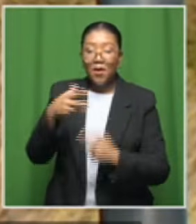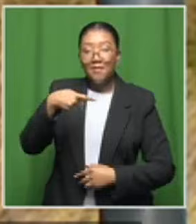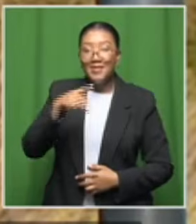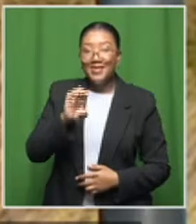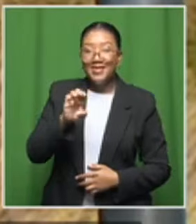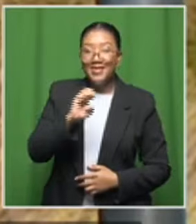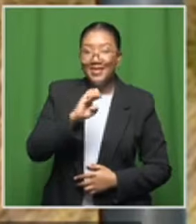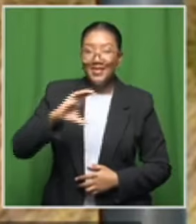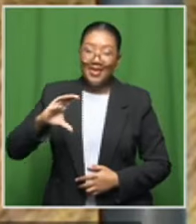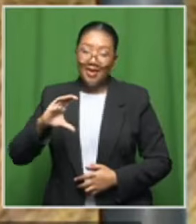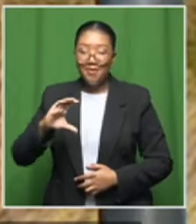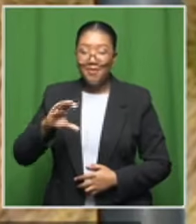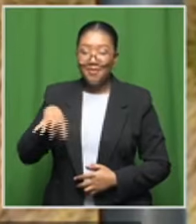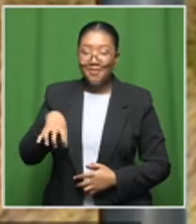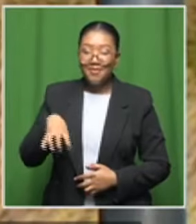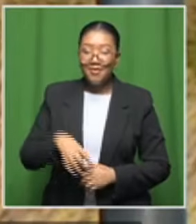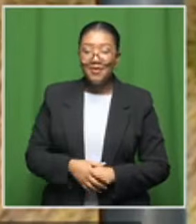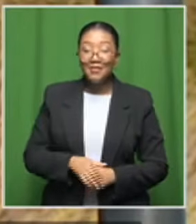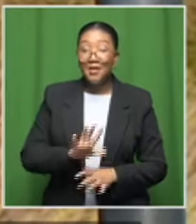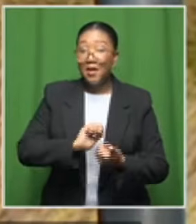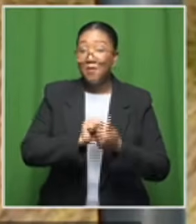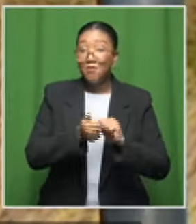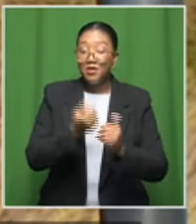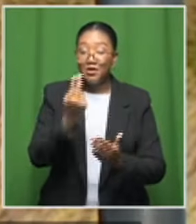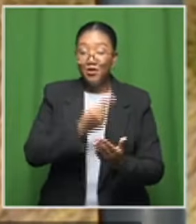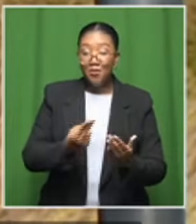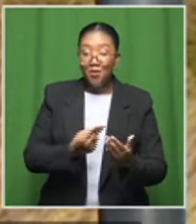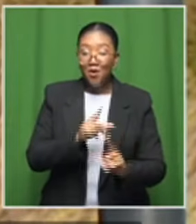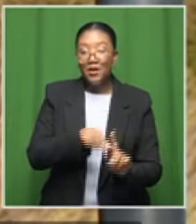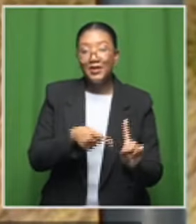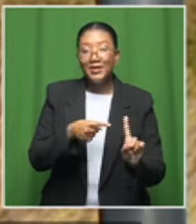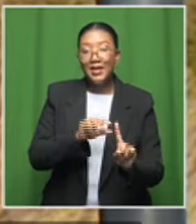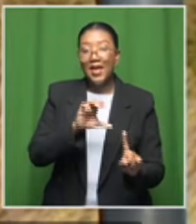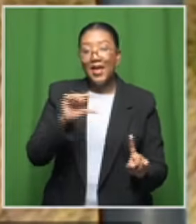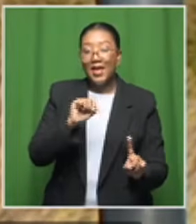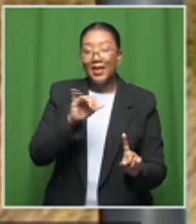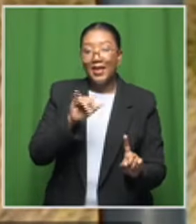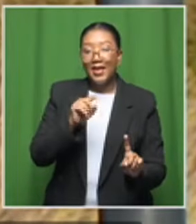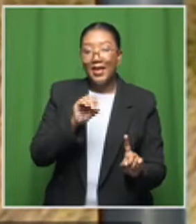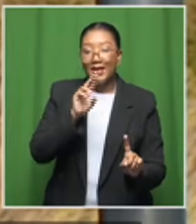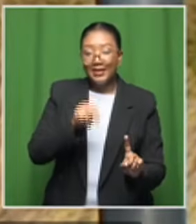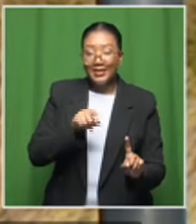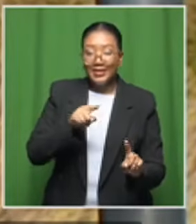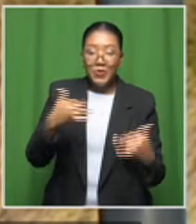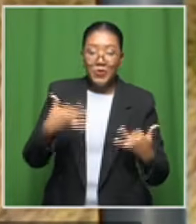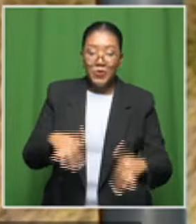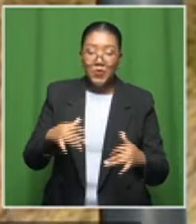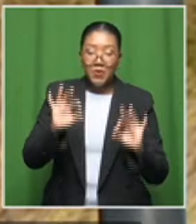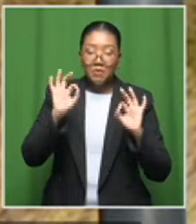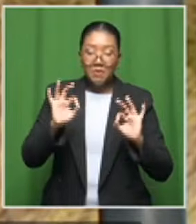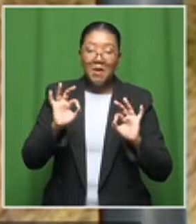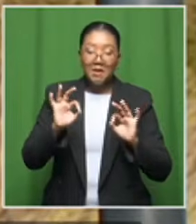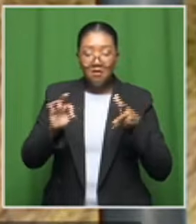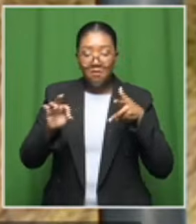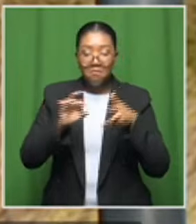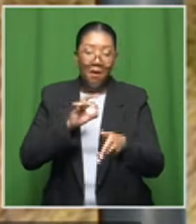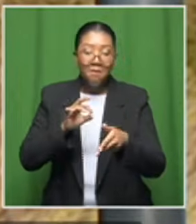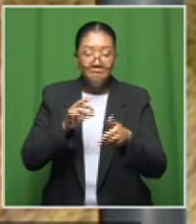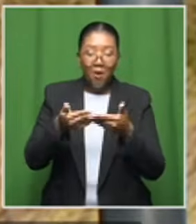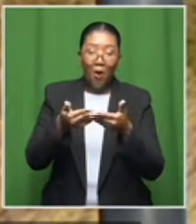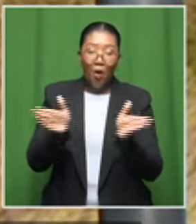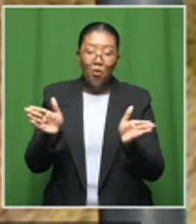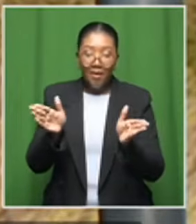where Minister of Sports, Gqeberha McKenzie, will officially open this church. But of course, it's